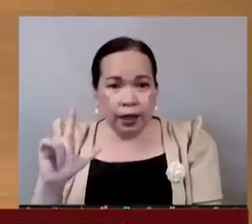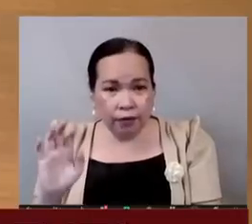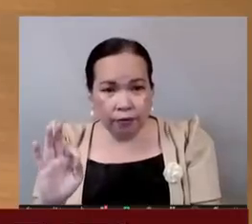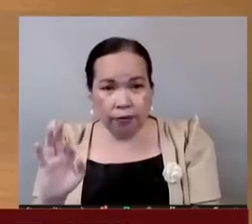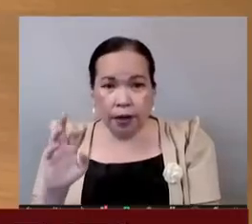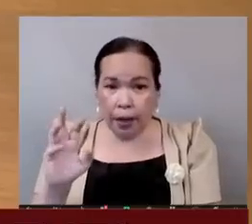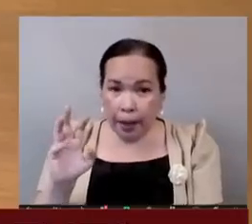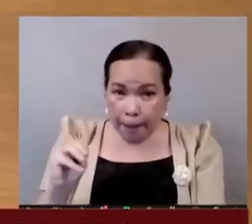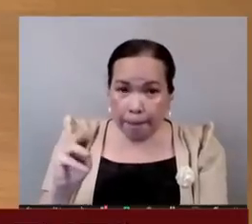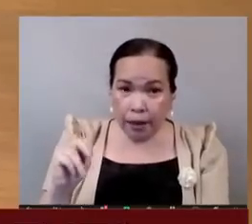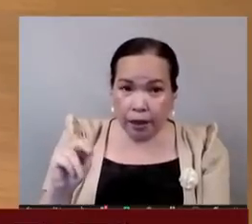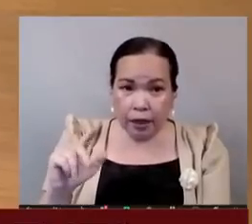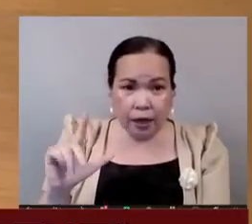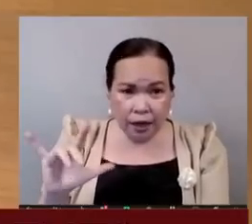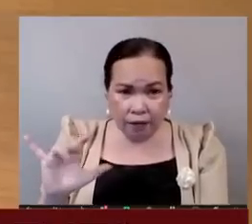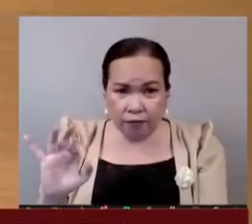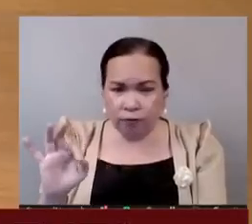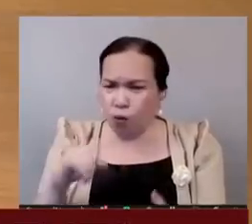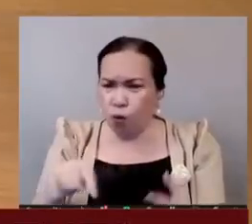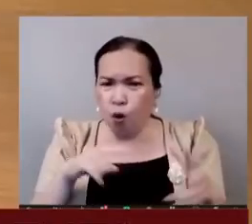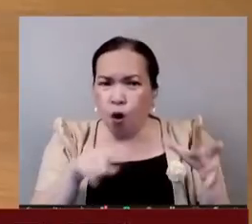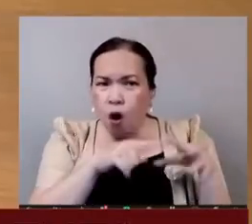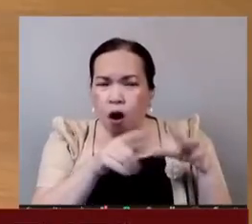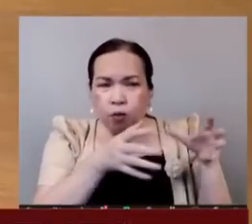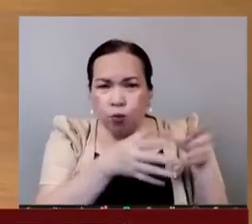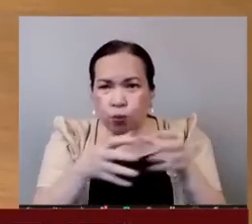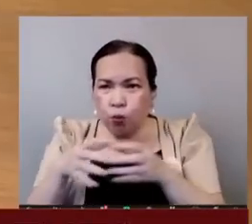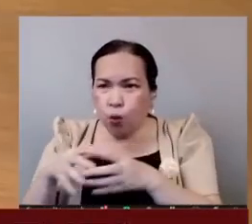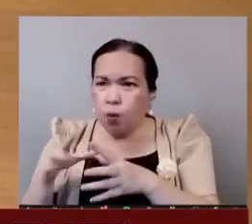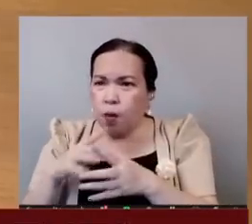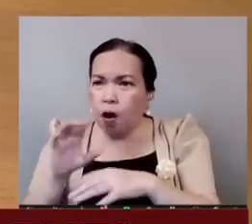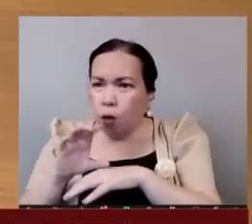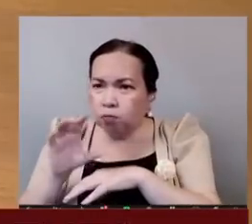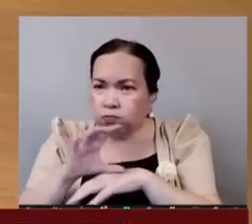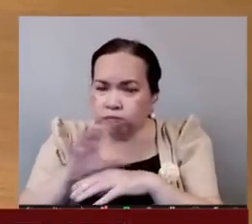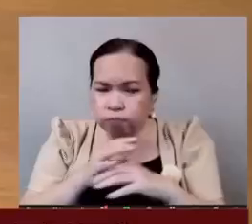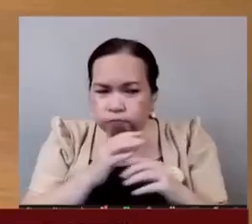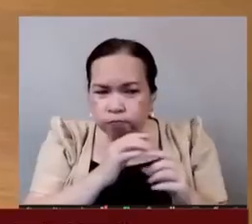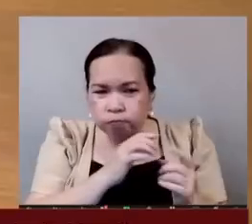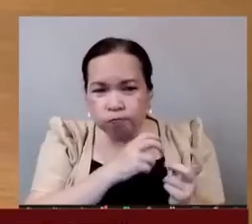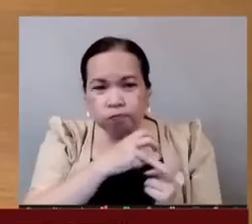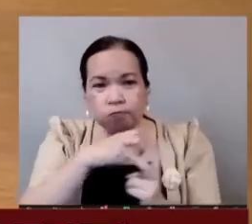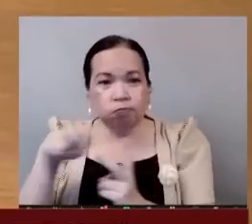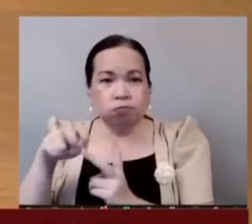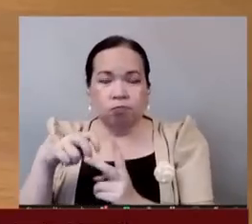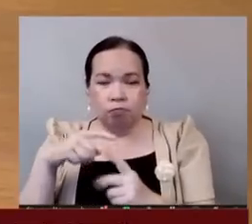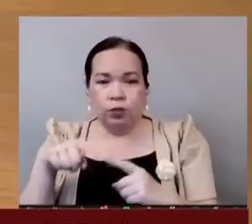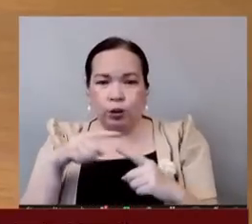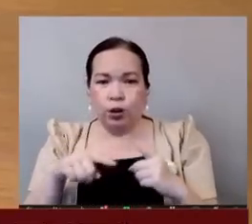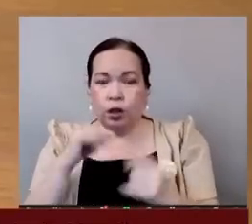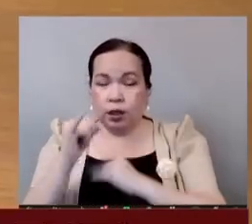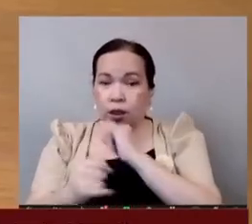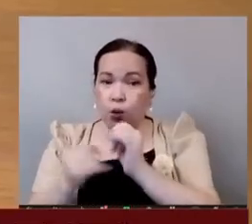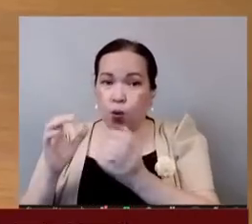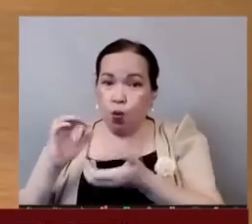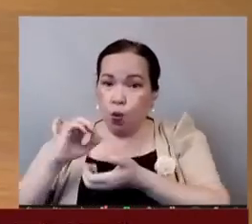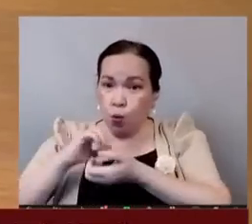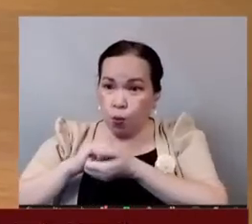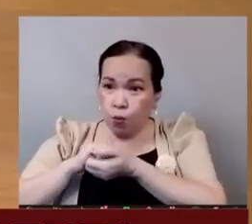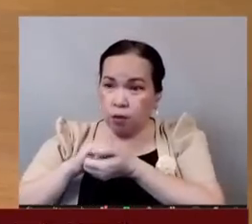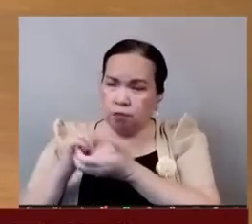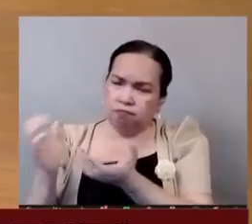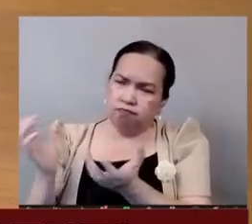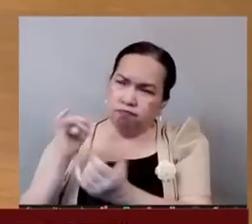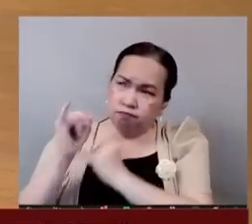were all consulted and represented in this transition phase. The international community has also supported us in this